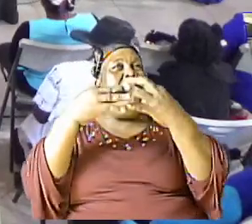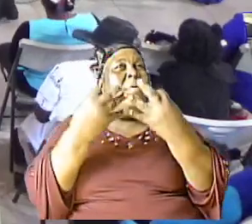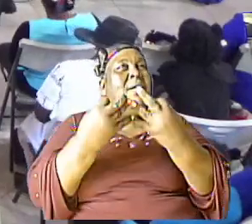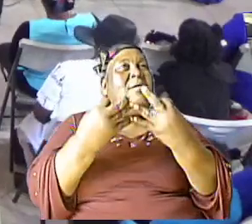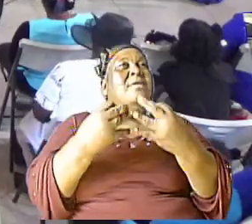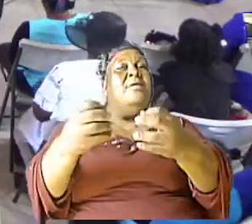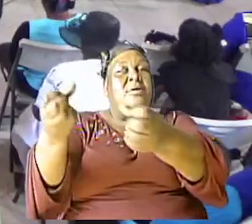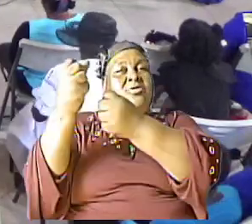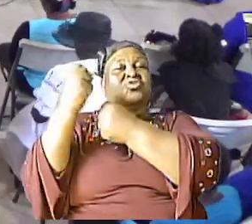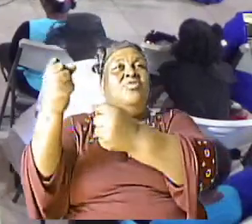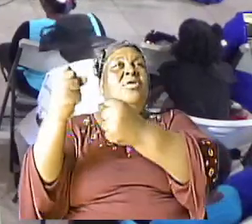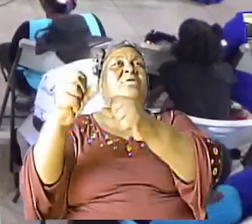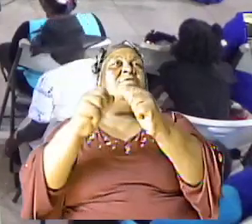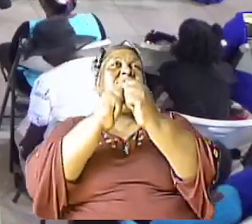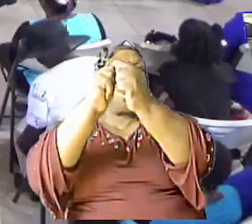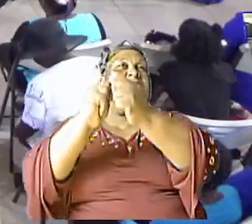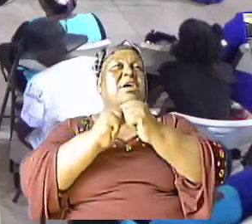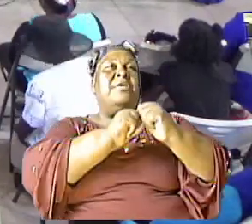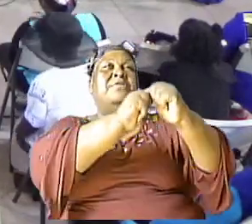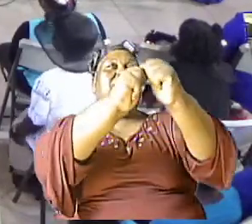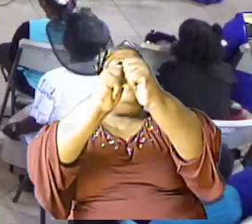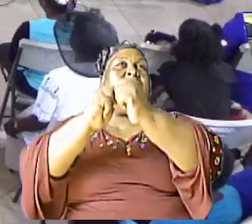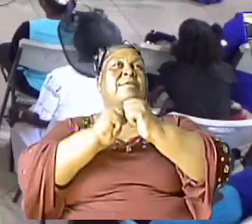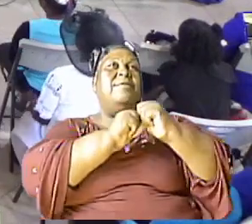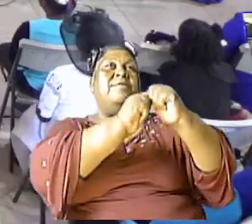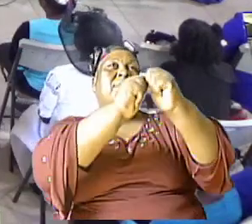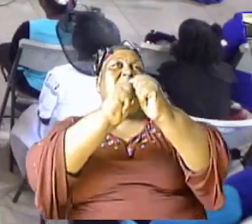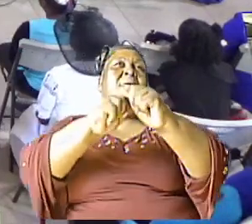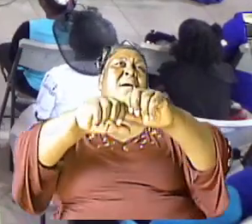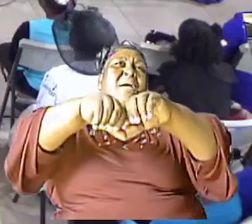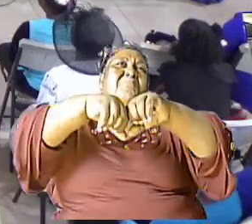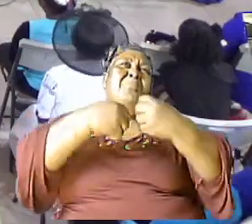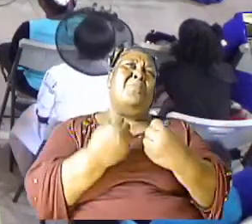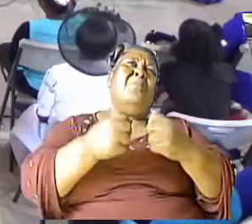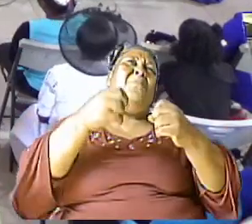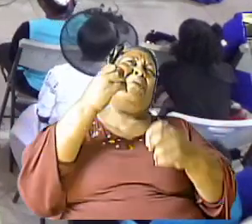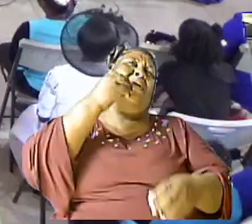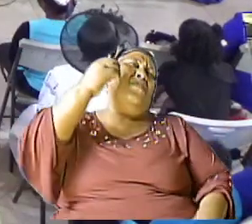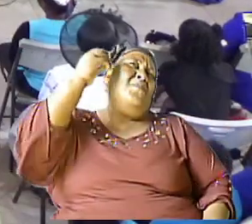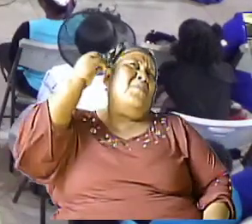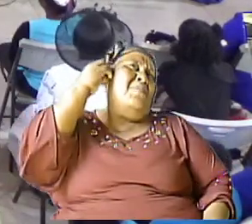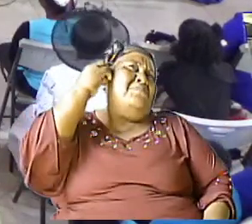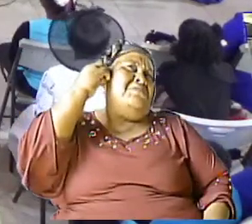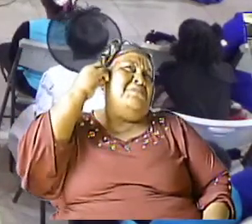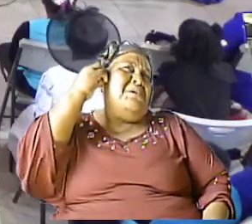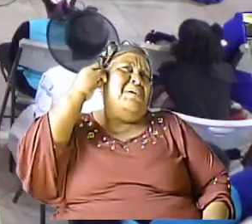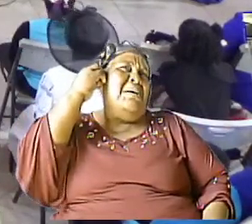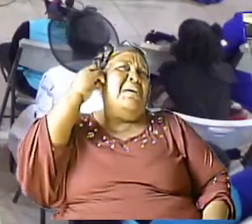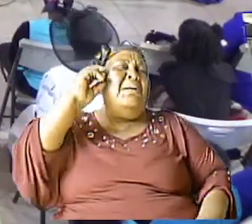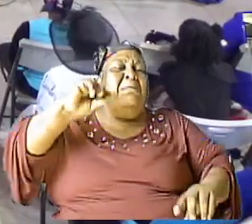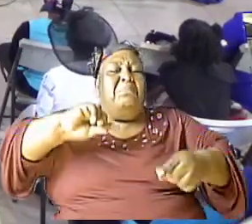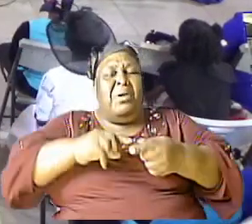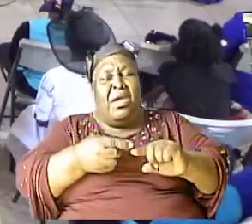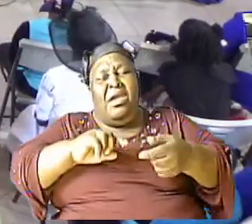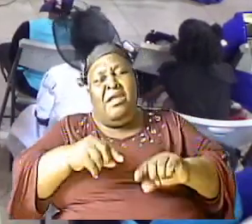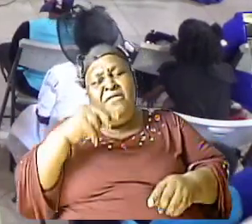Families stronger together. Broken homes, painful